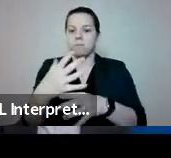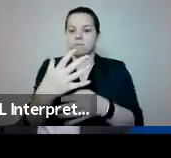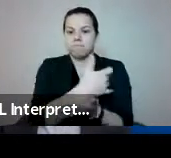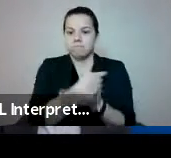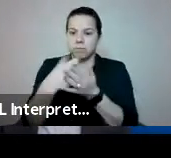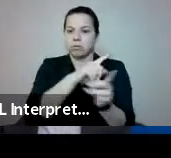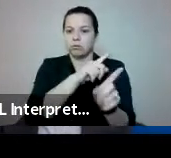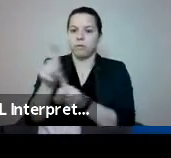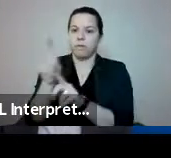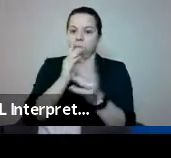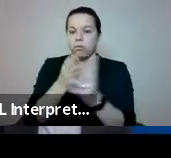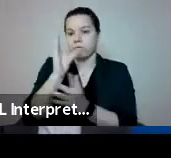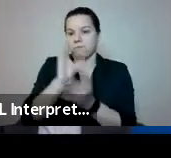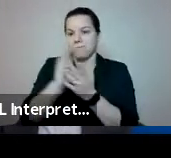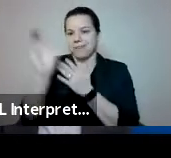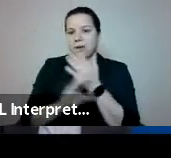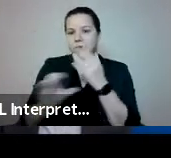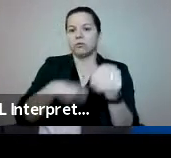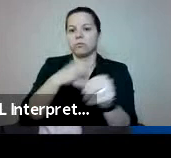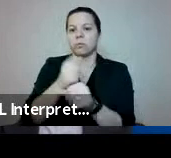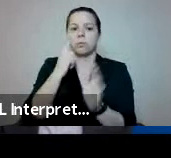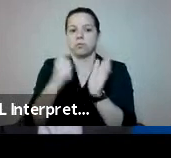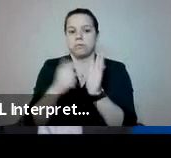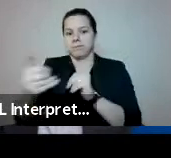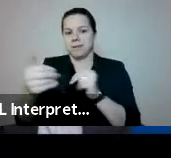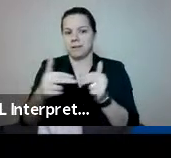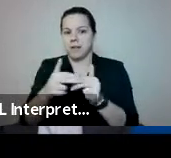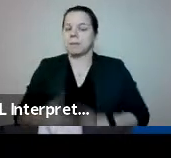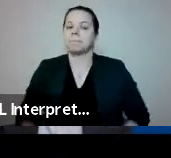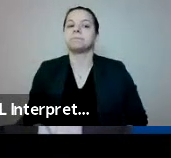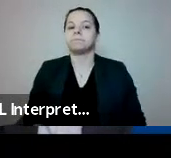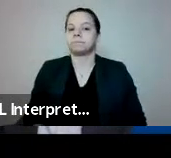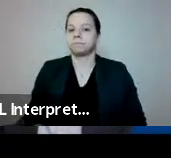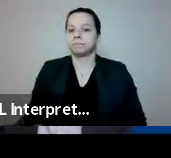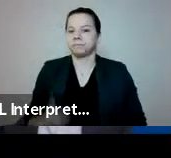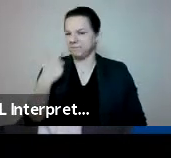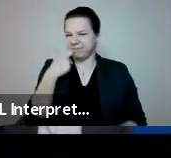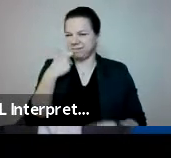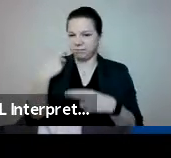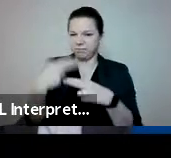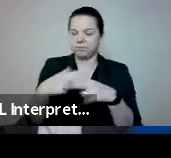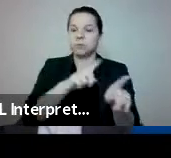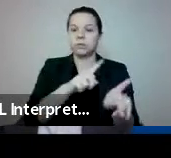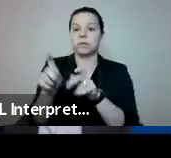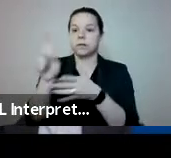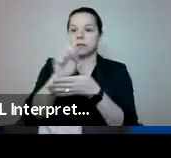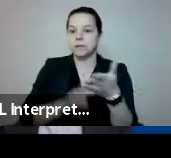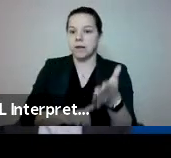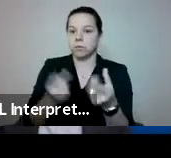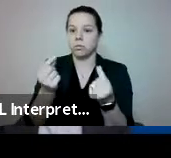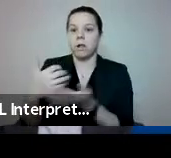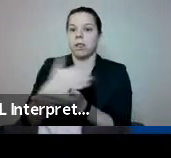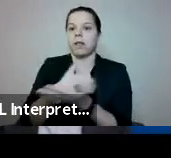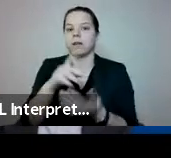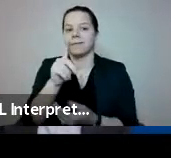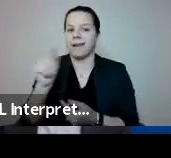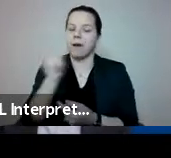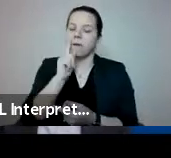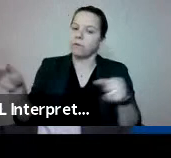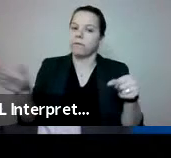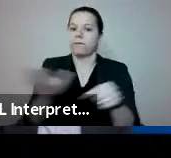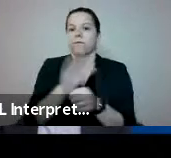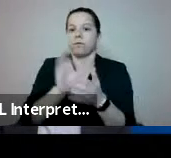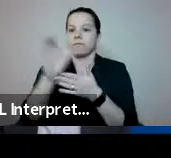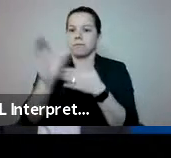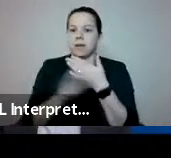calendar year, as we'll see on the next slide. As noted earlier, the survey sampling was designed to collect data over a full calendar year to